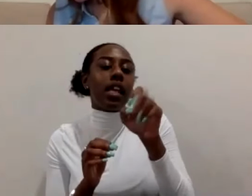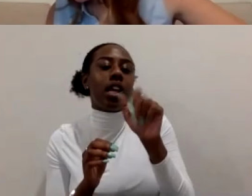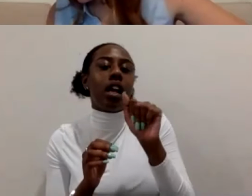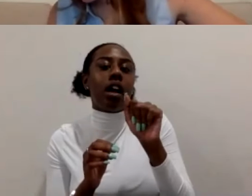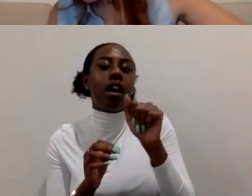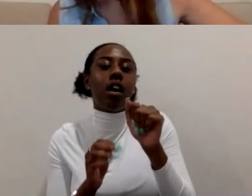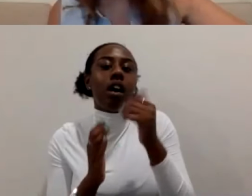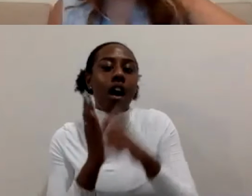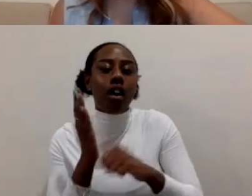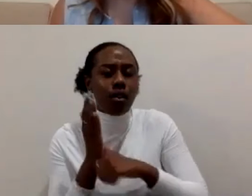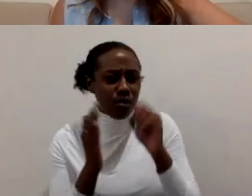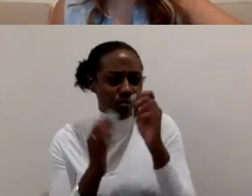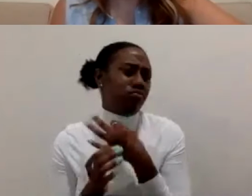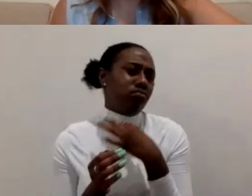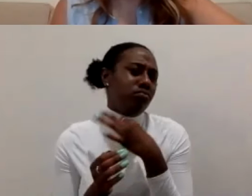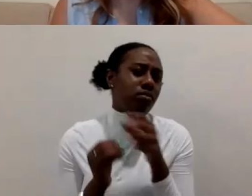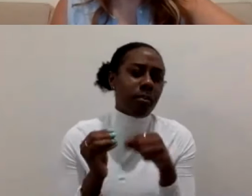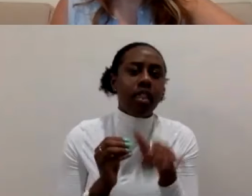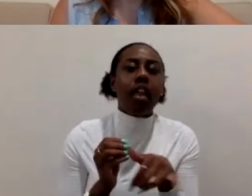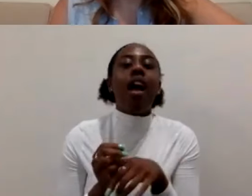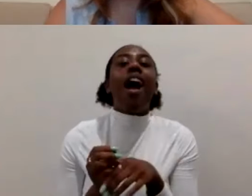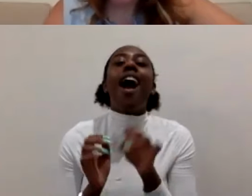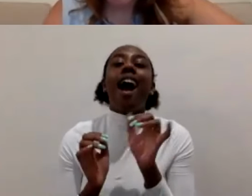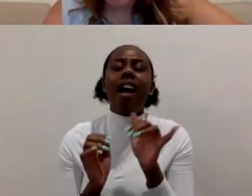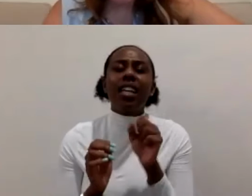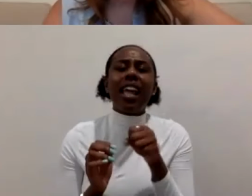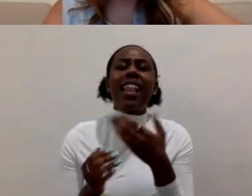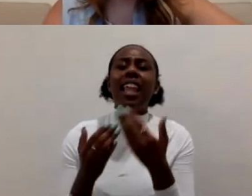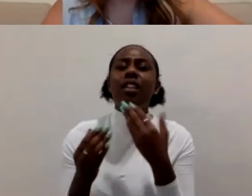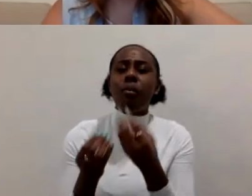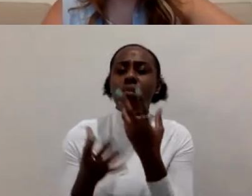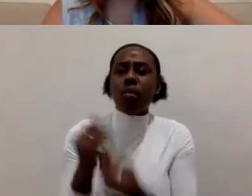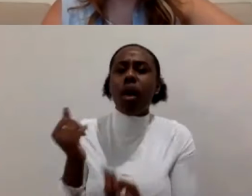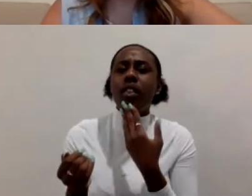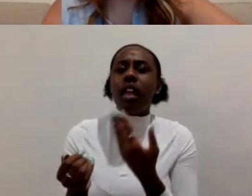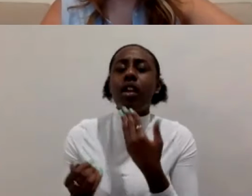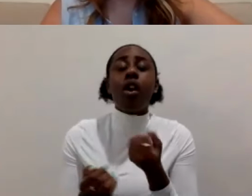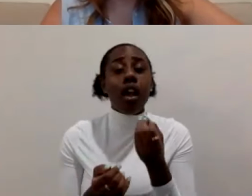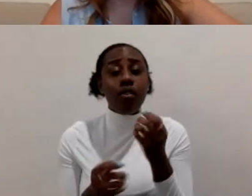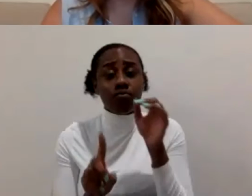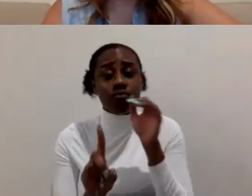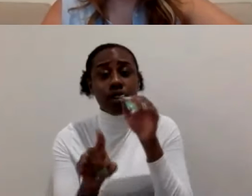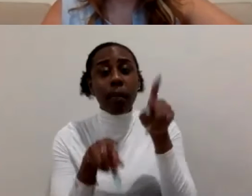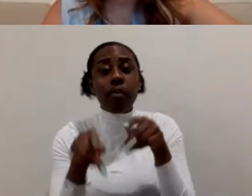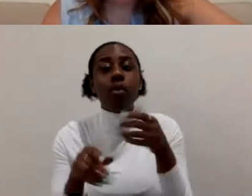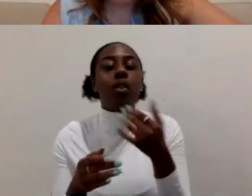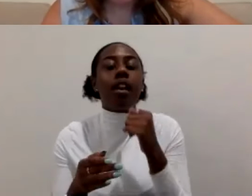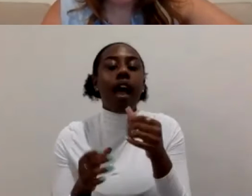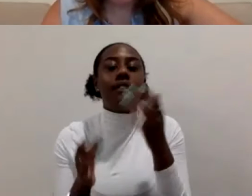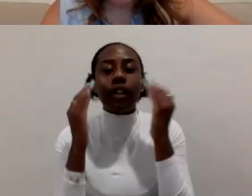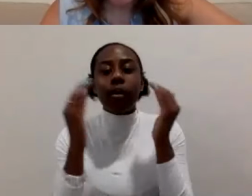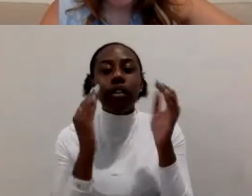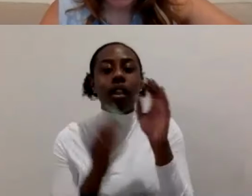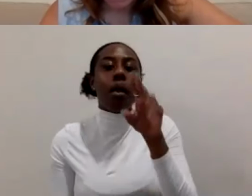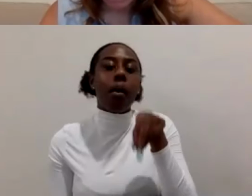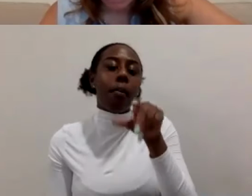Yeah, absolutely. Thank you both. And for folks who might not be familiar, the Palmer raids happened like